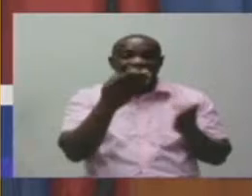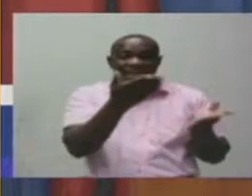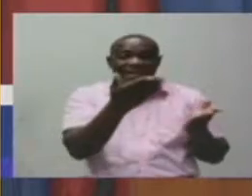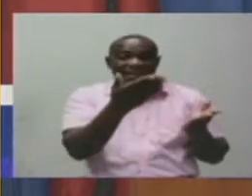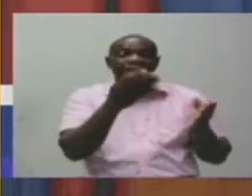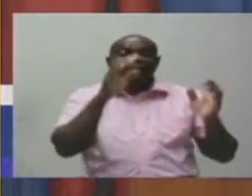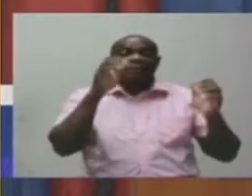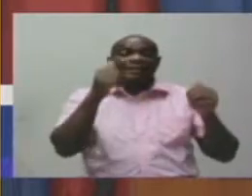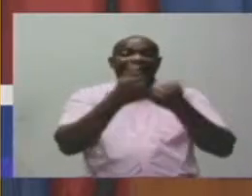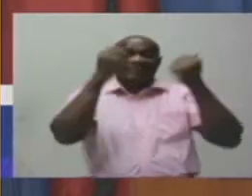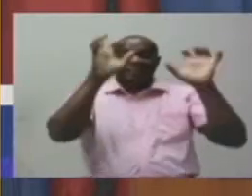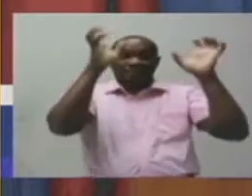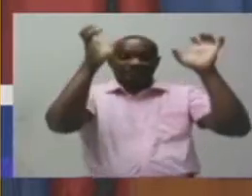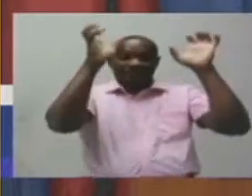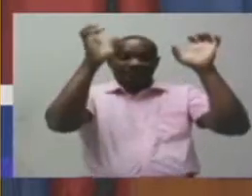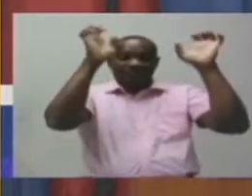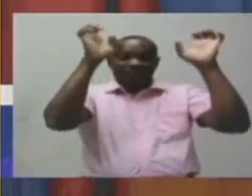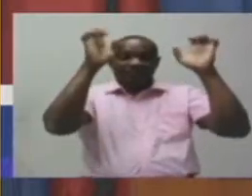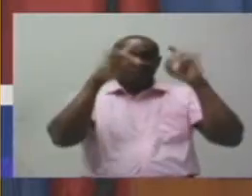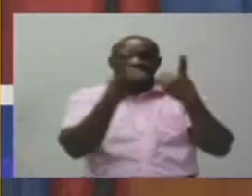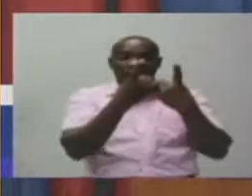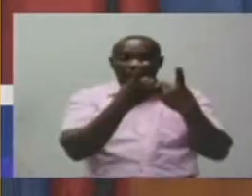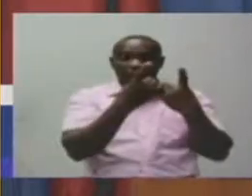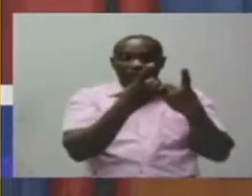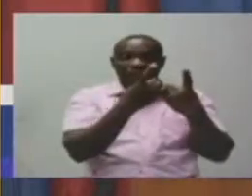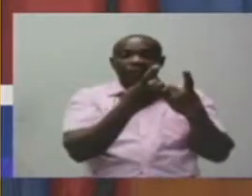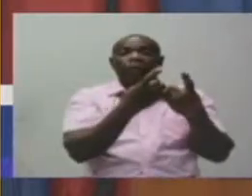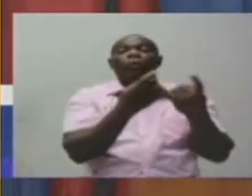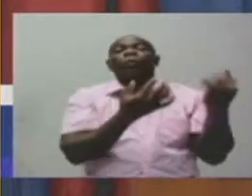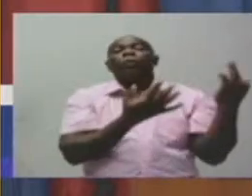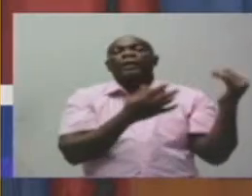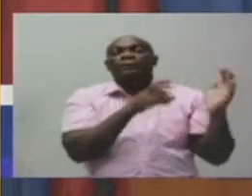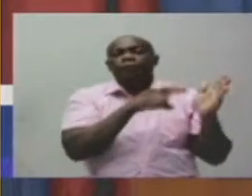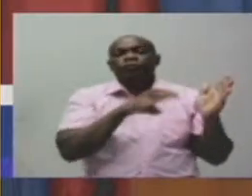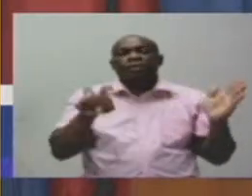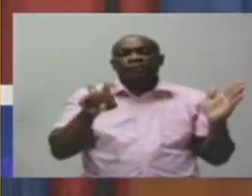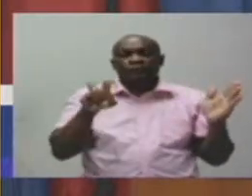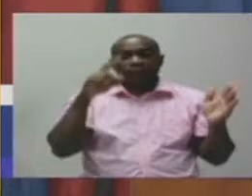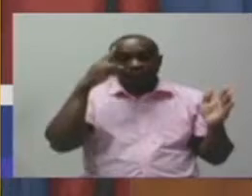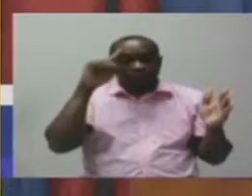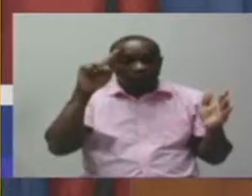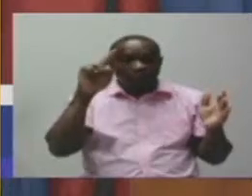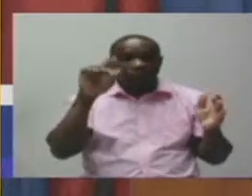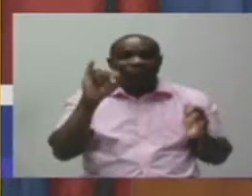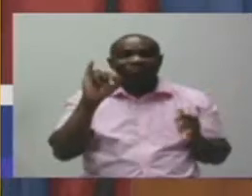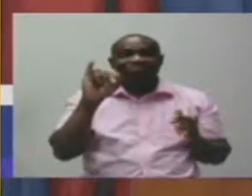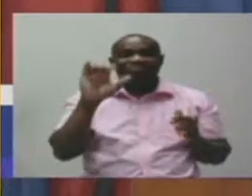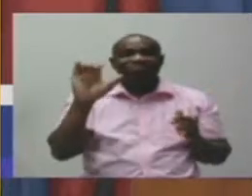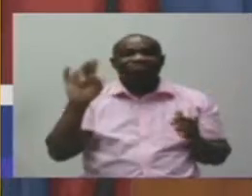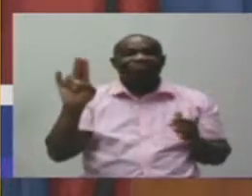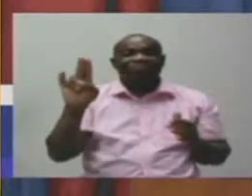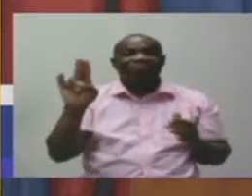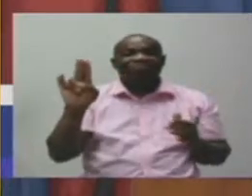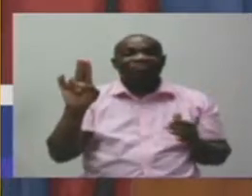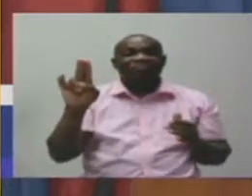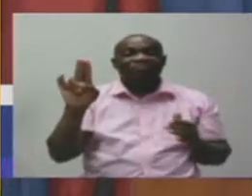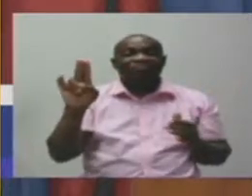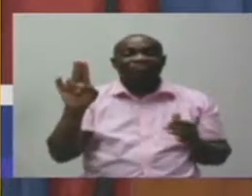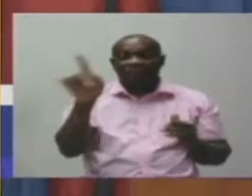in an ICU level state of, requiring an ICU level state of care, none of them were fully vaccinated.